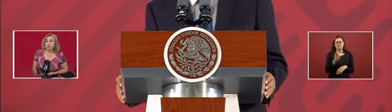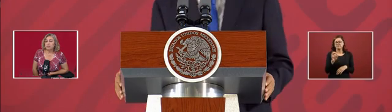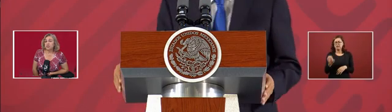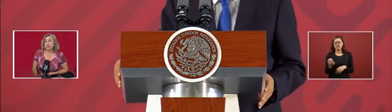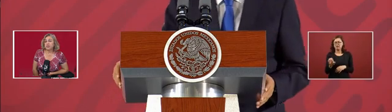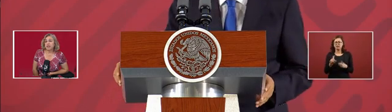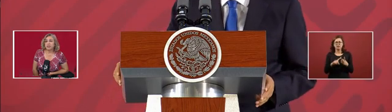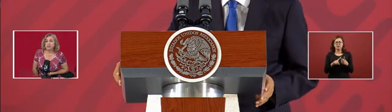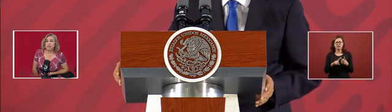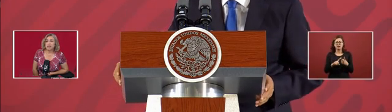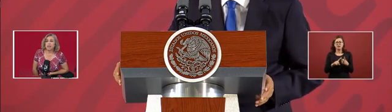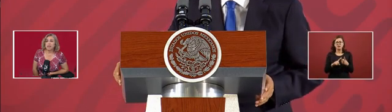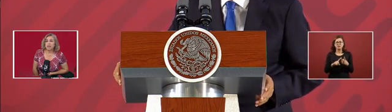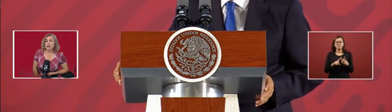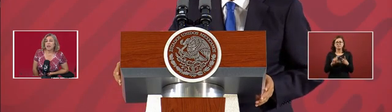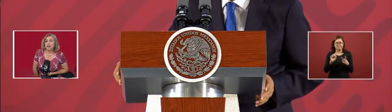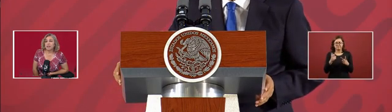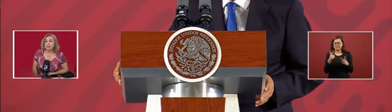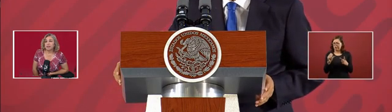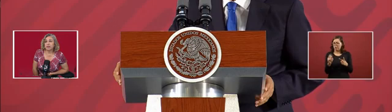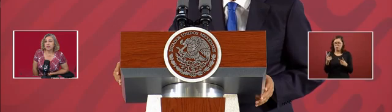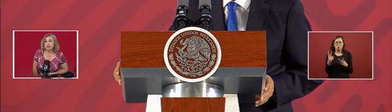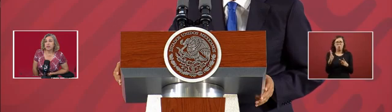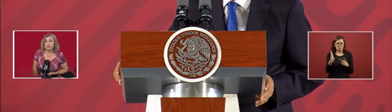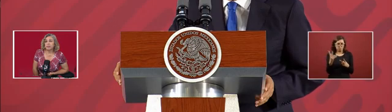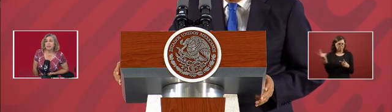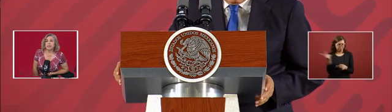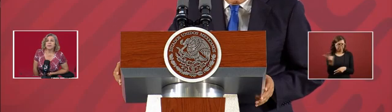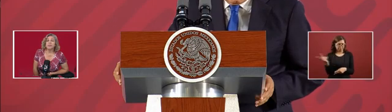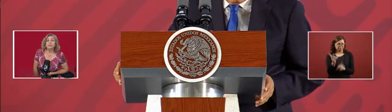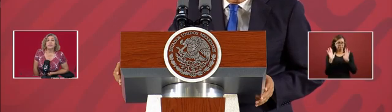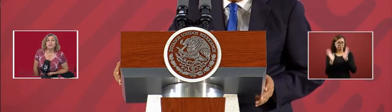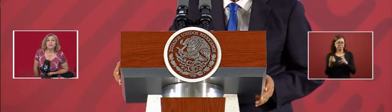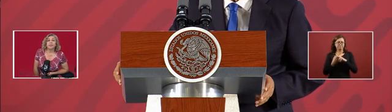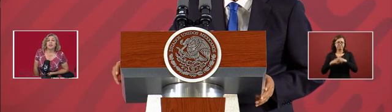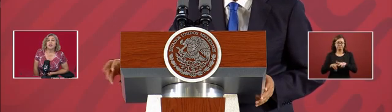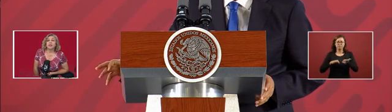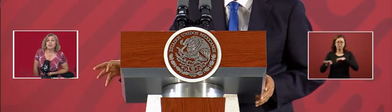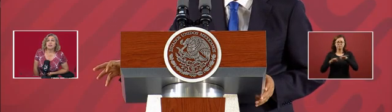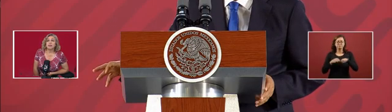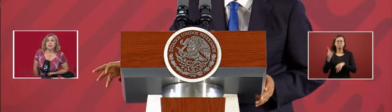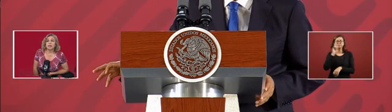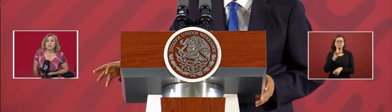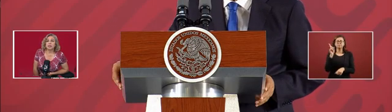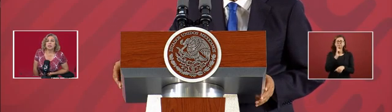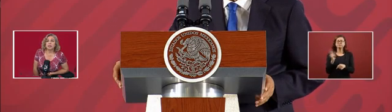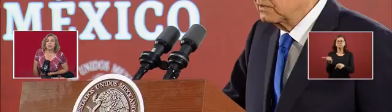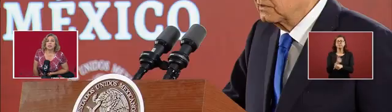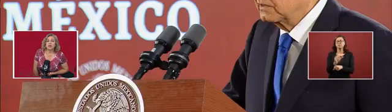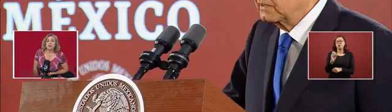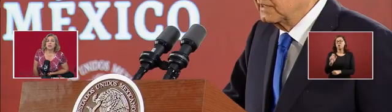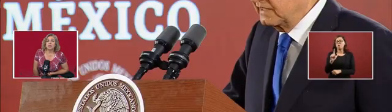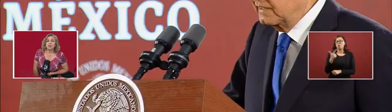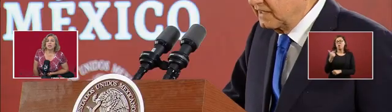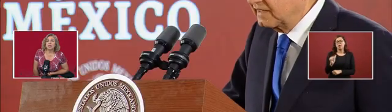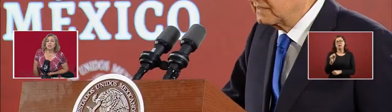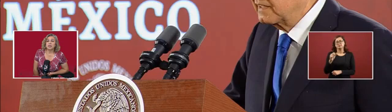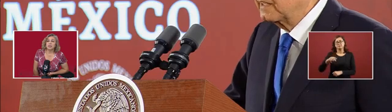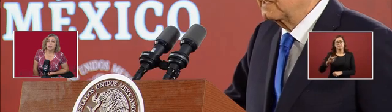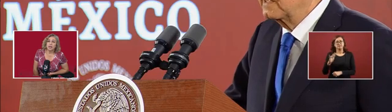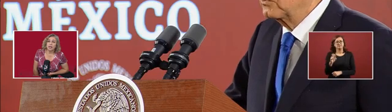And still, hay que llevar a ciertas we have to take to comunidades, certain a ciertas communities regiones, and certain dinero regions efectivo. money